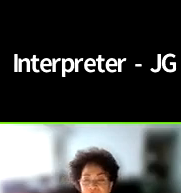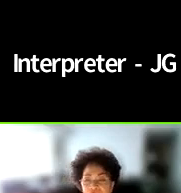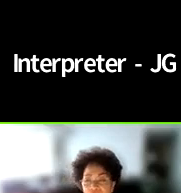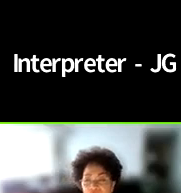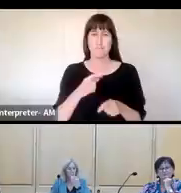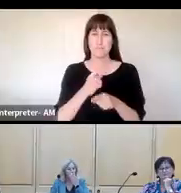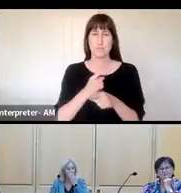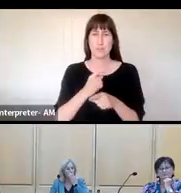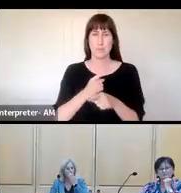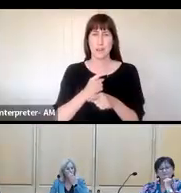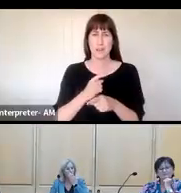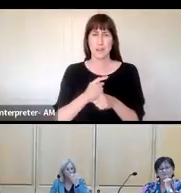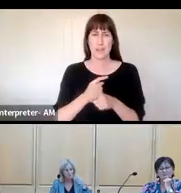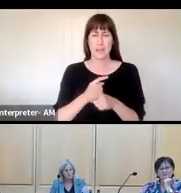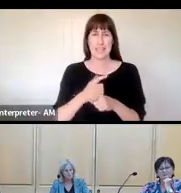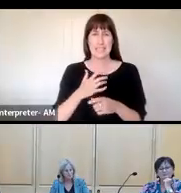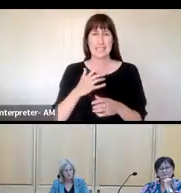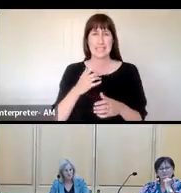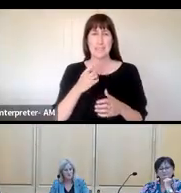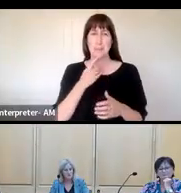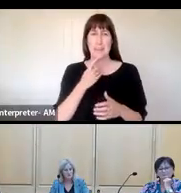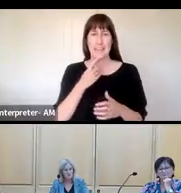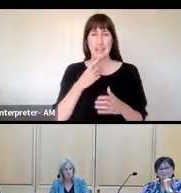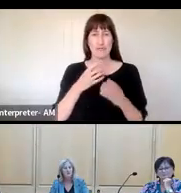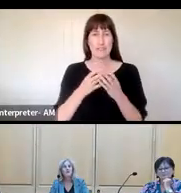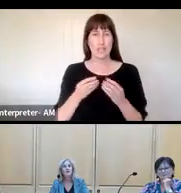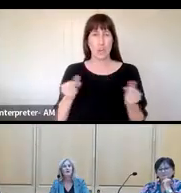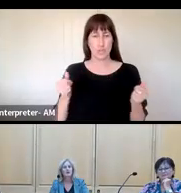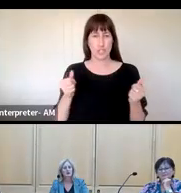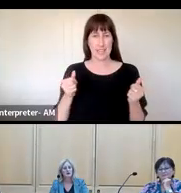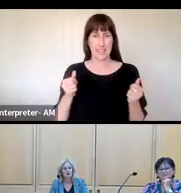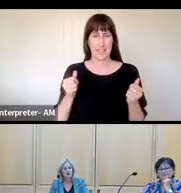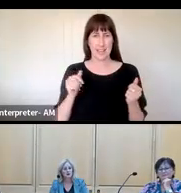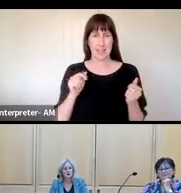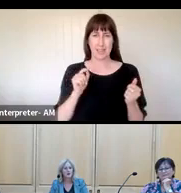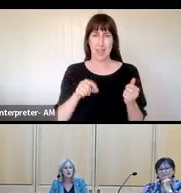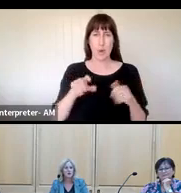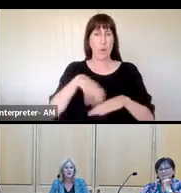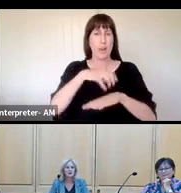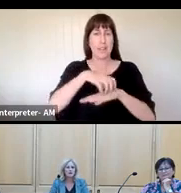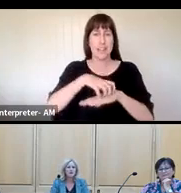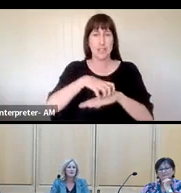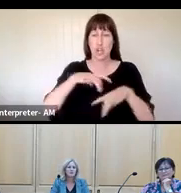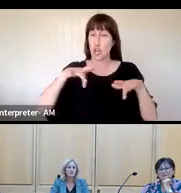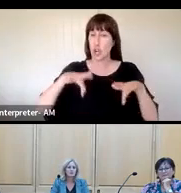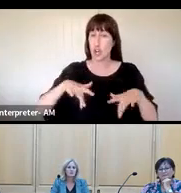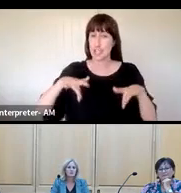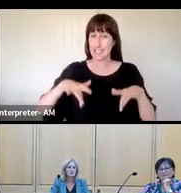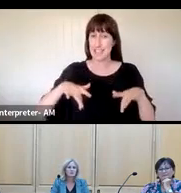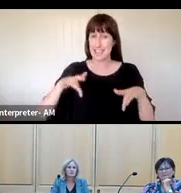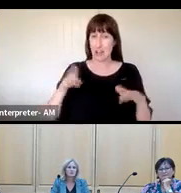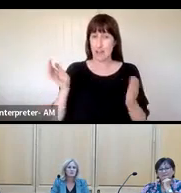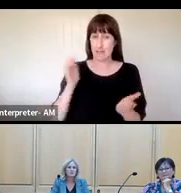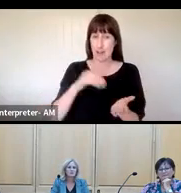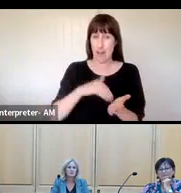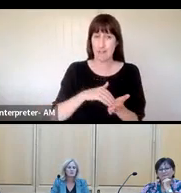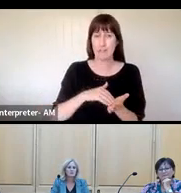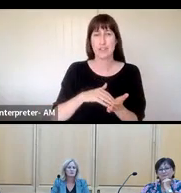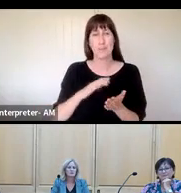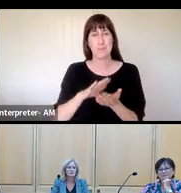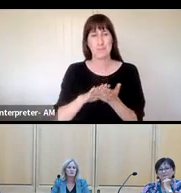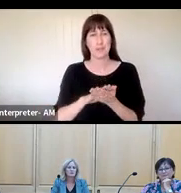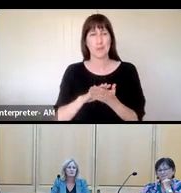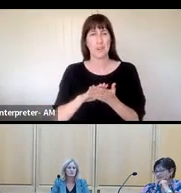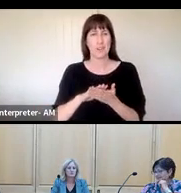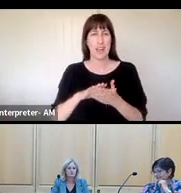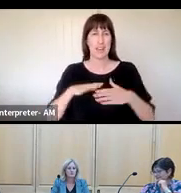Simply Resolution. They are scheduled for 12:40. They won't be here until then, so we will suspend. We'll take a break, and